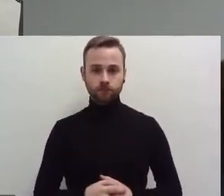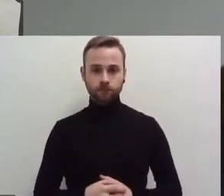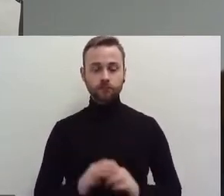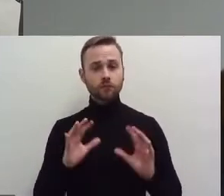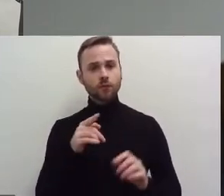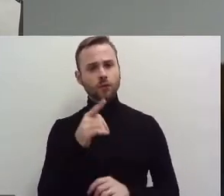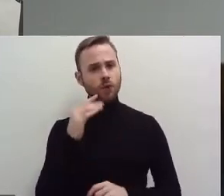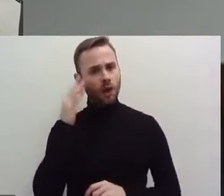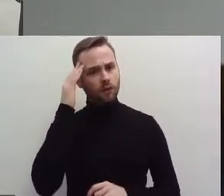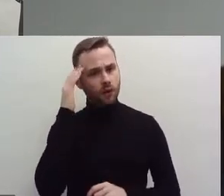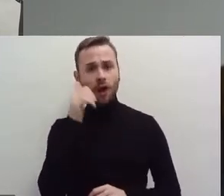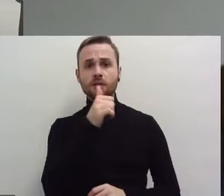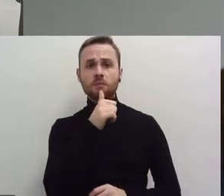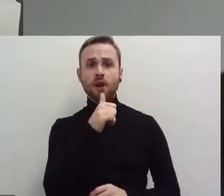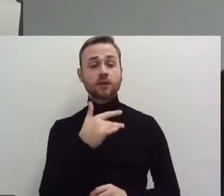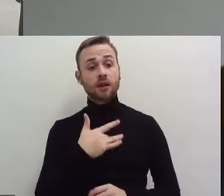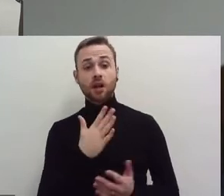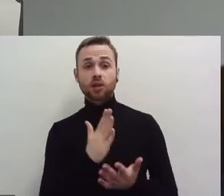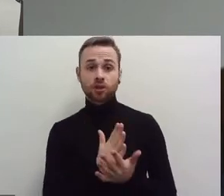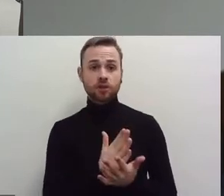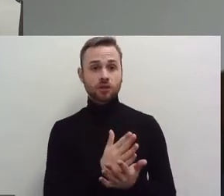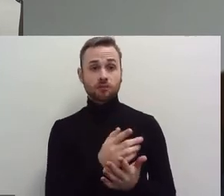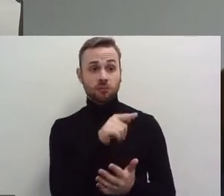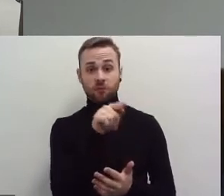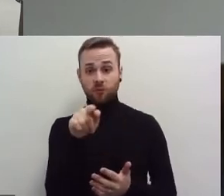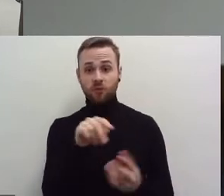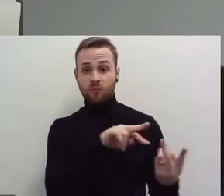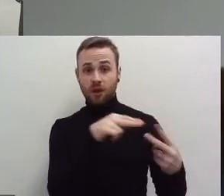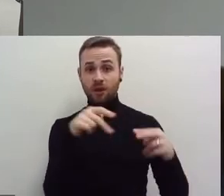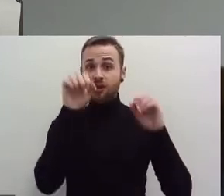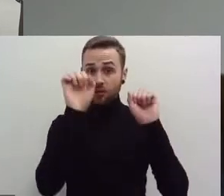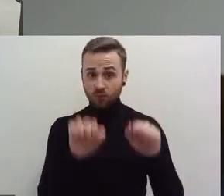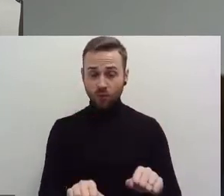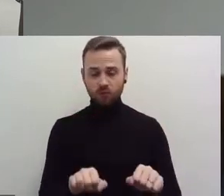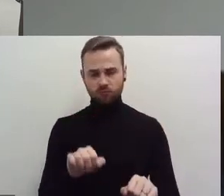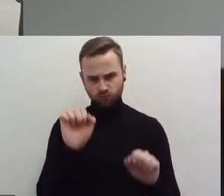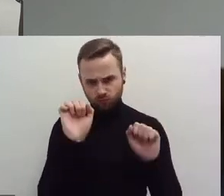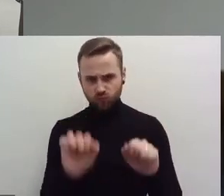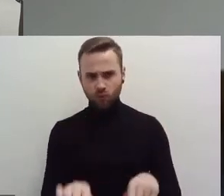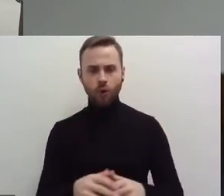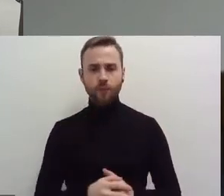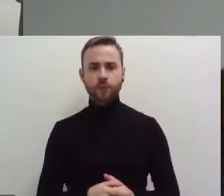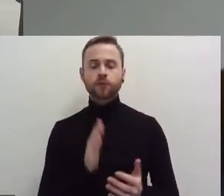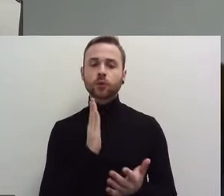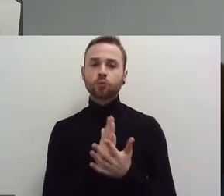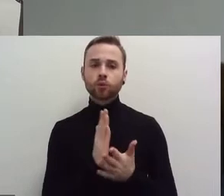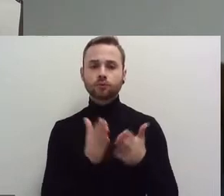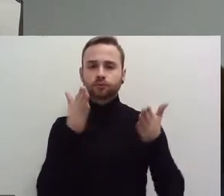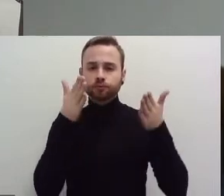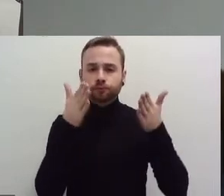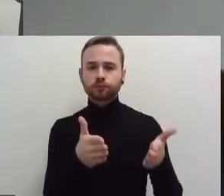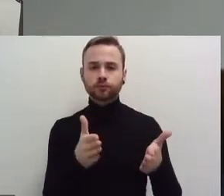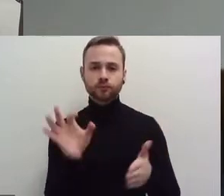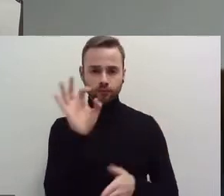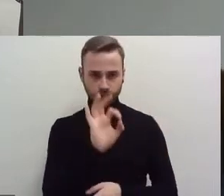and we only focus on what can we do ourselves, we end up focusing on the micro level instead of focusing on the bigger and more necessary